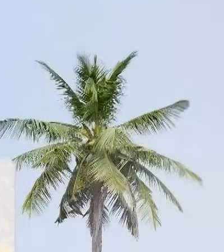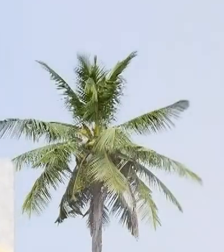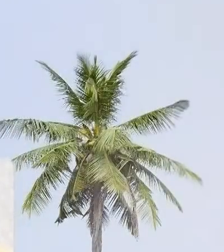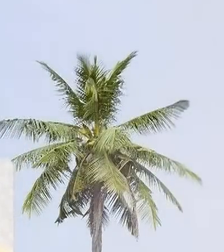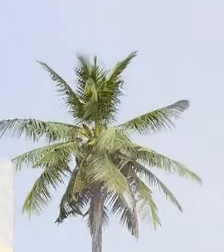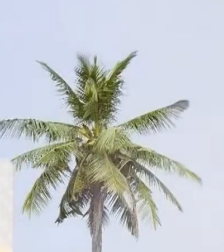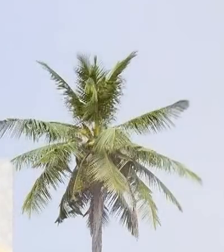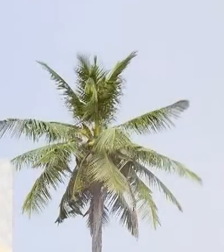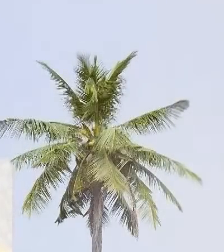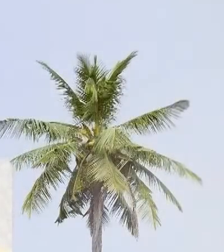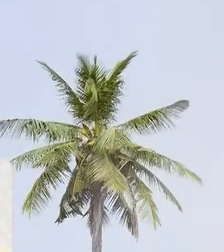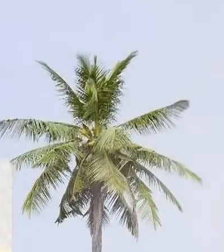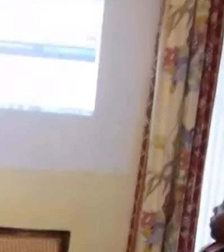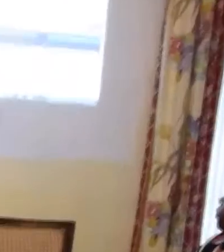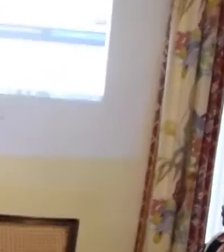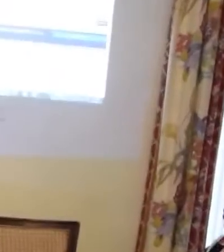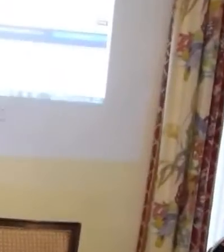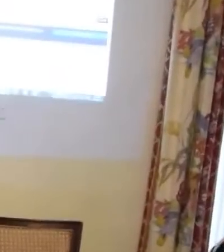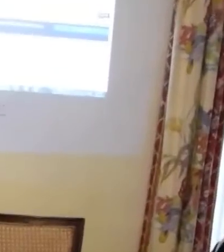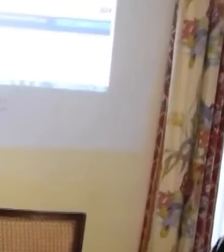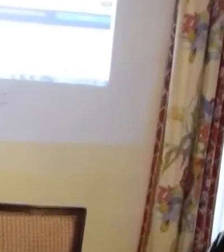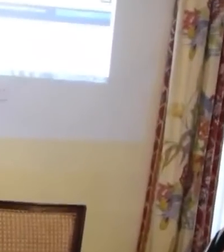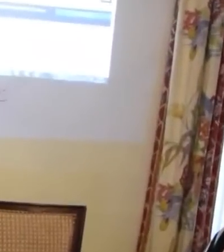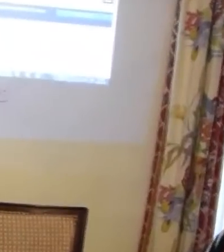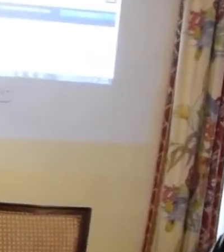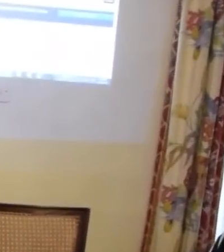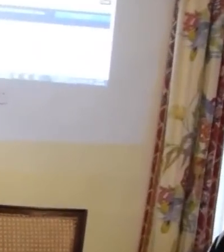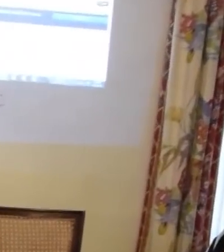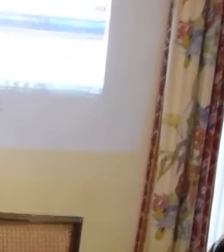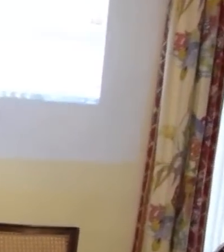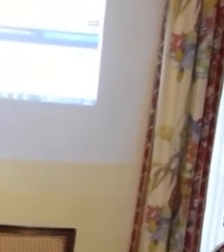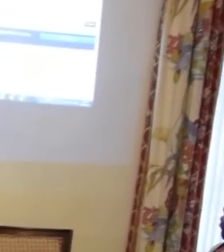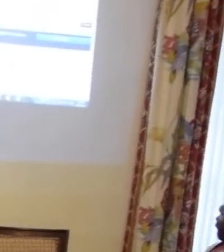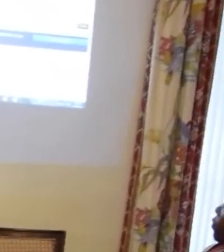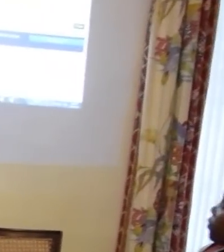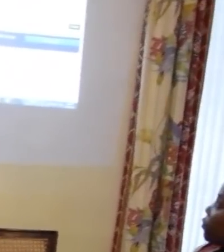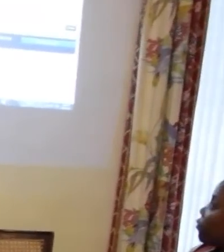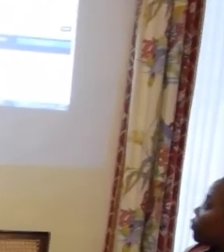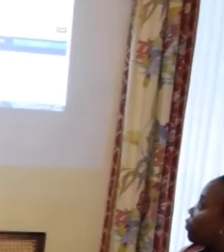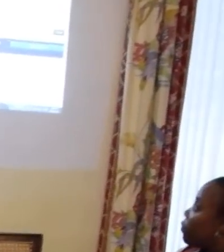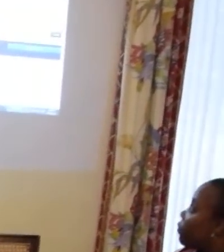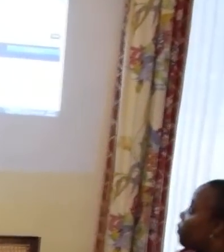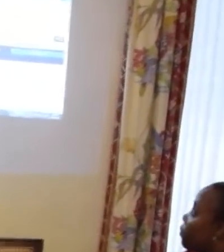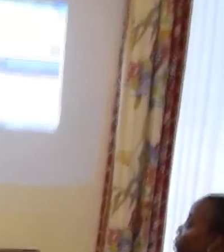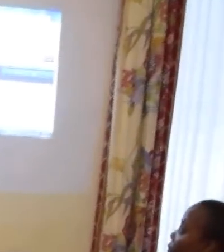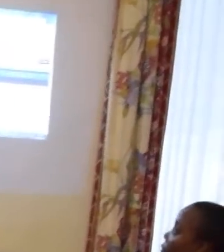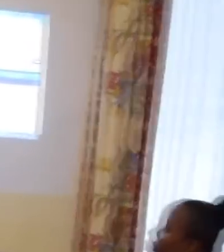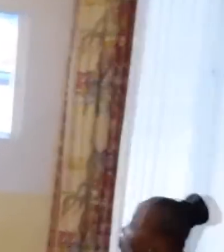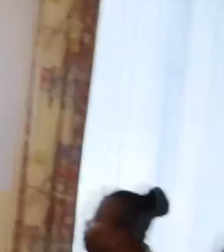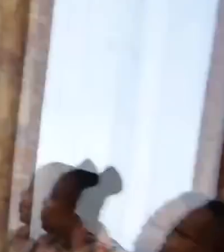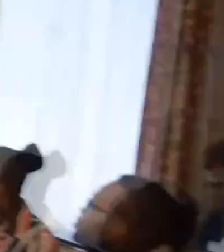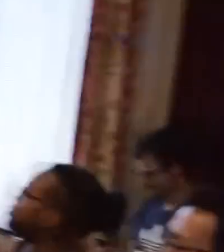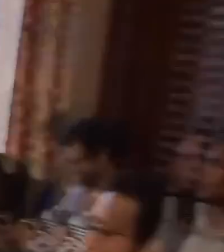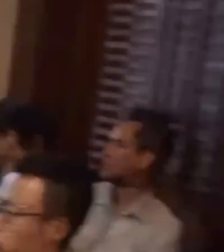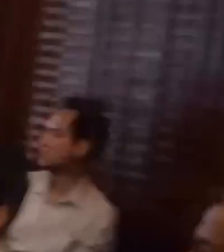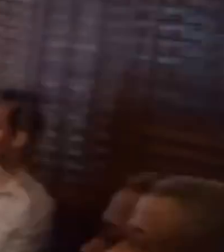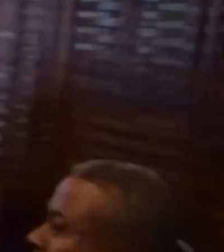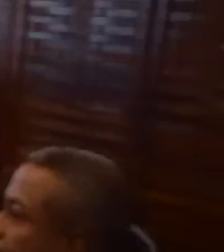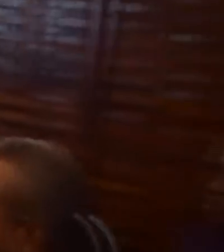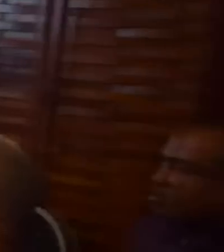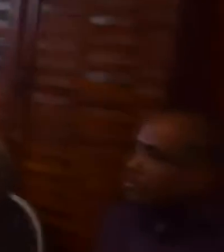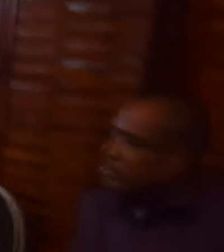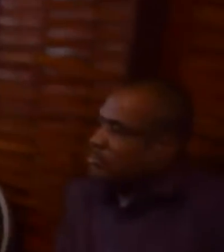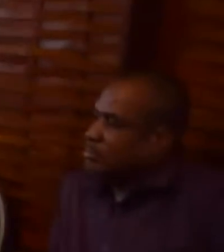digital identification system. Also in that same year, the Office of the Prime Minister initiated an international competitive